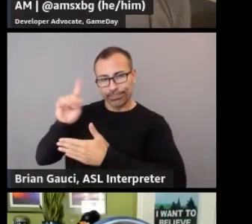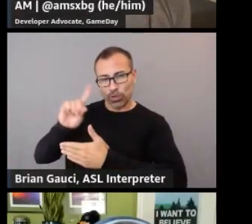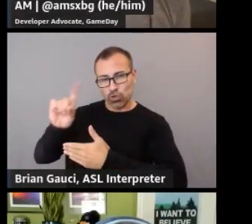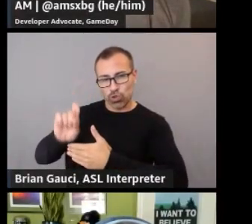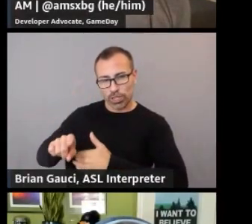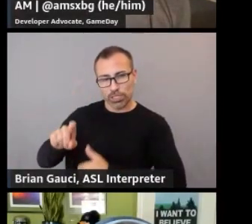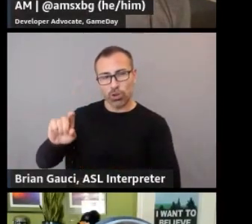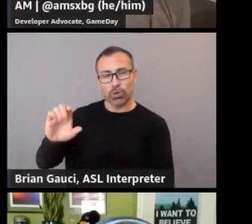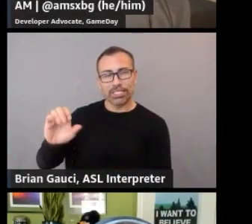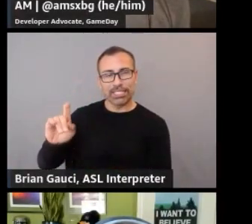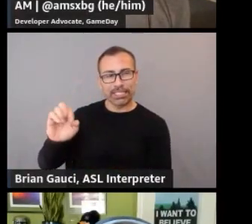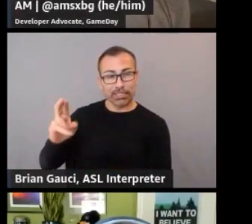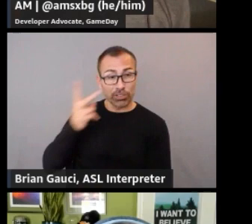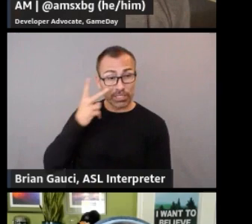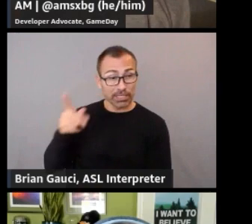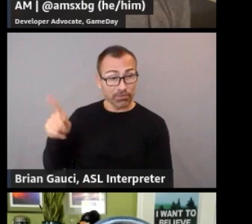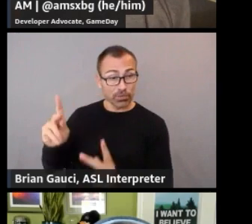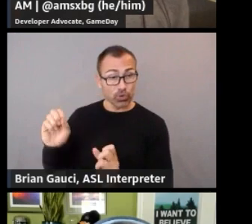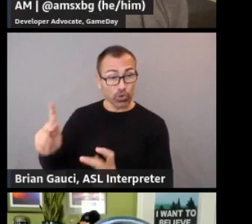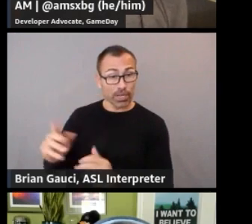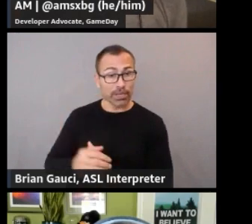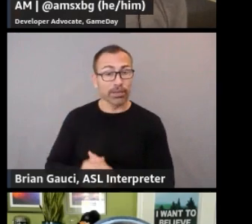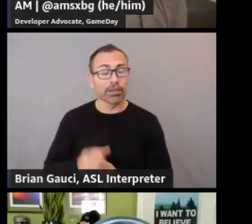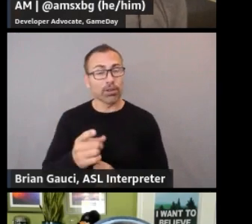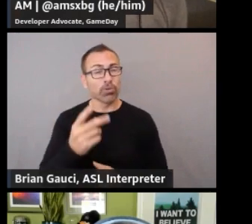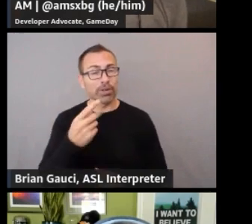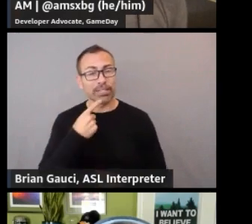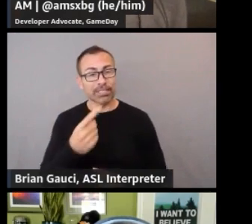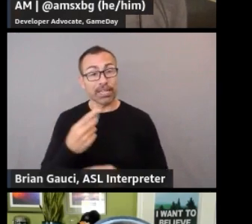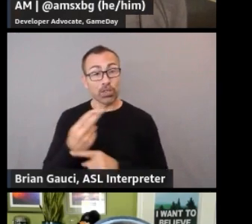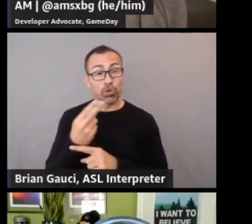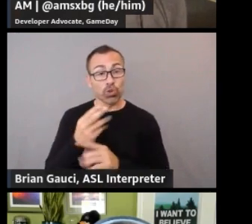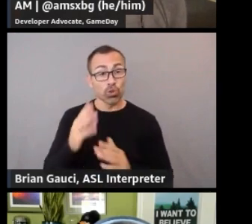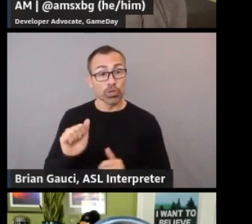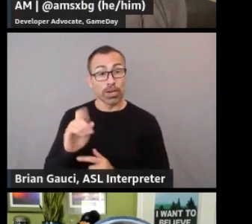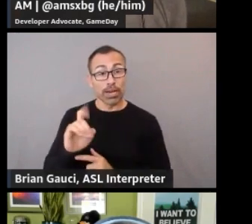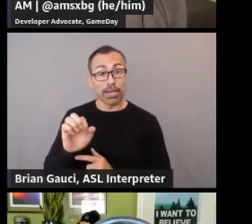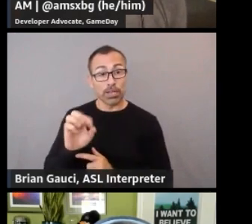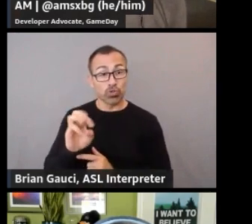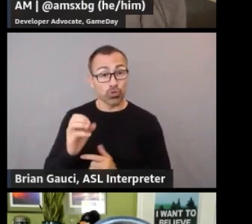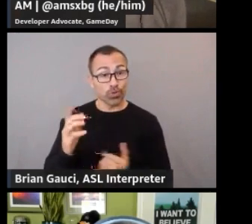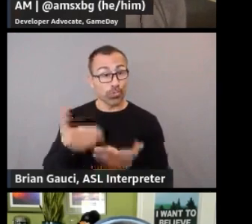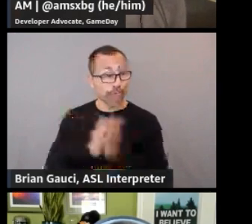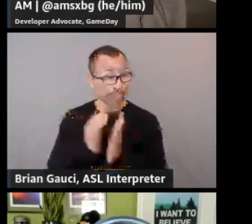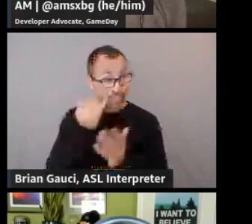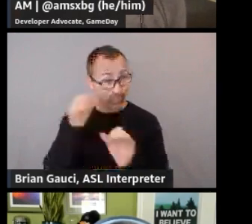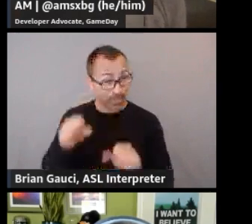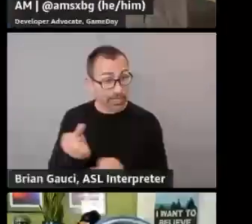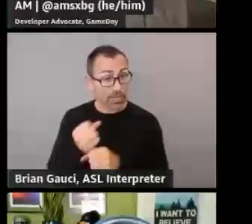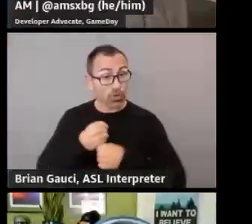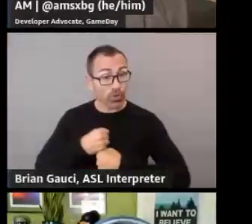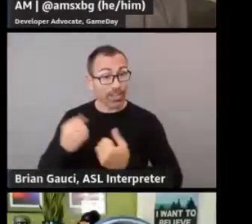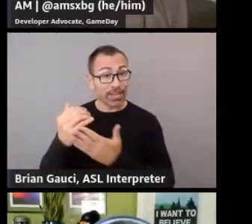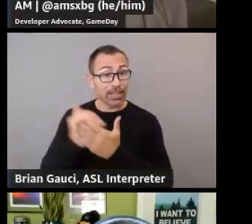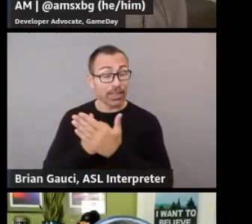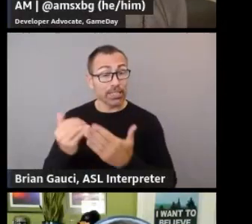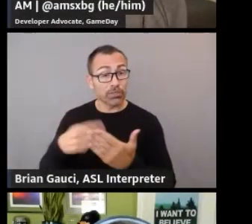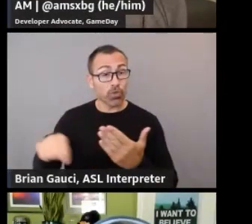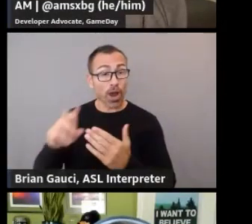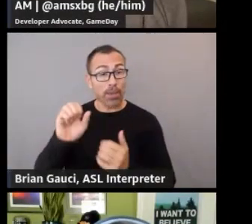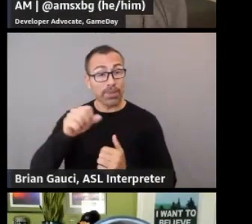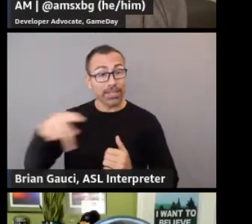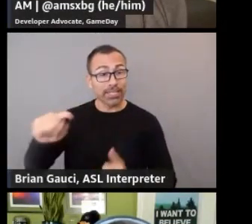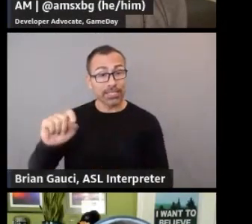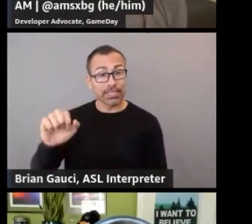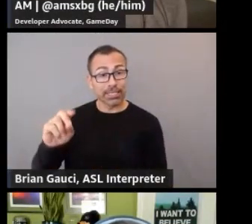in the log message, which says user Andrew is asking whether they can create a list for our application, Tiny To Do. And